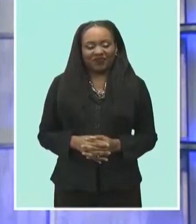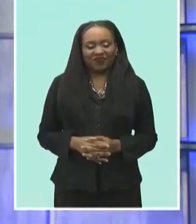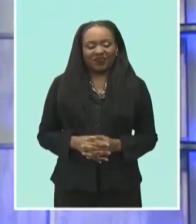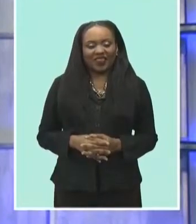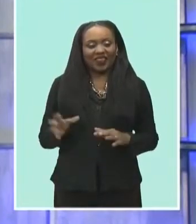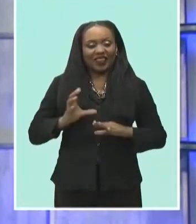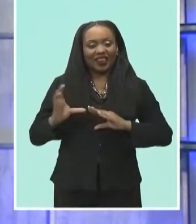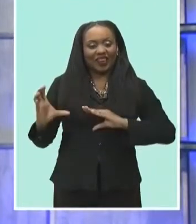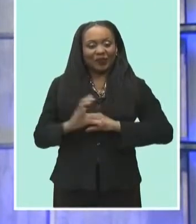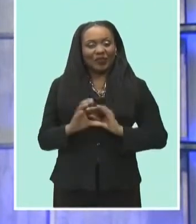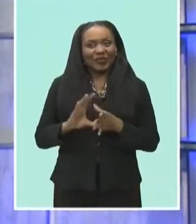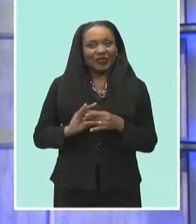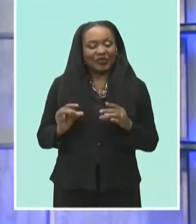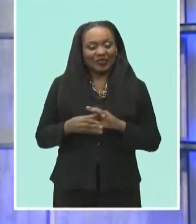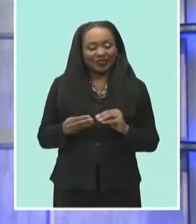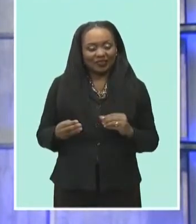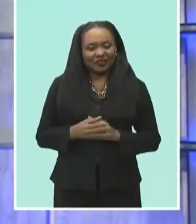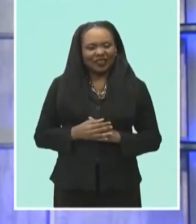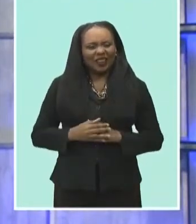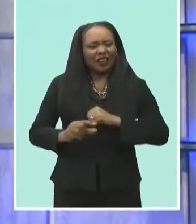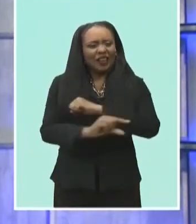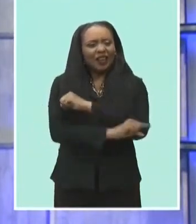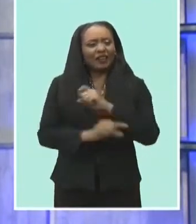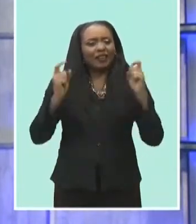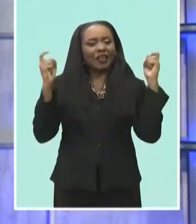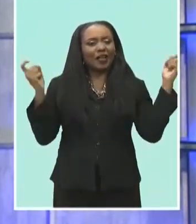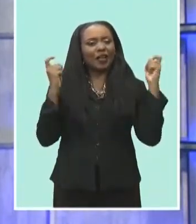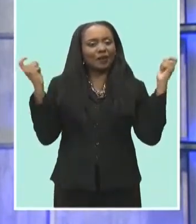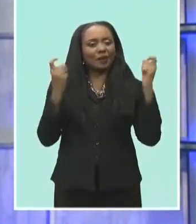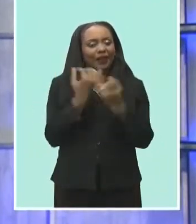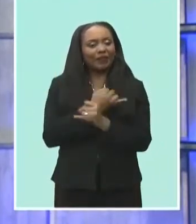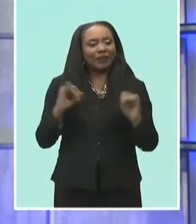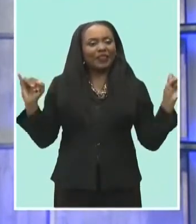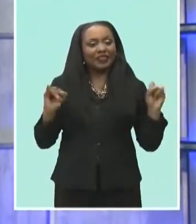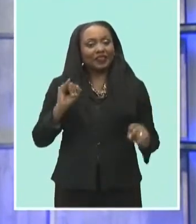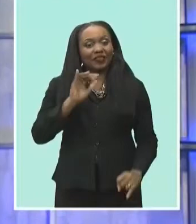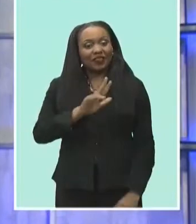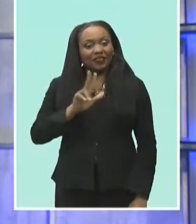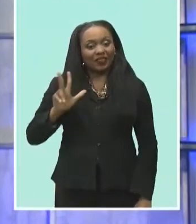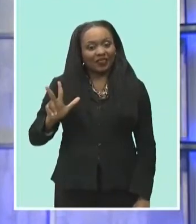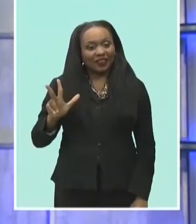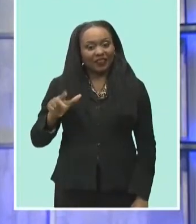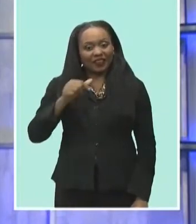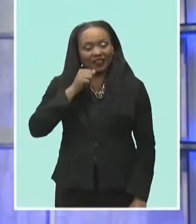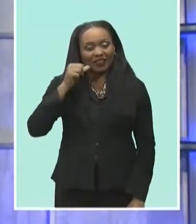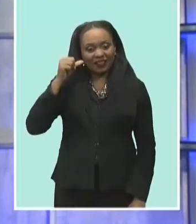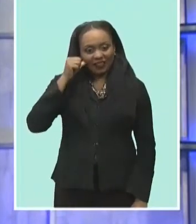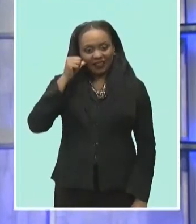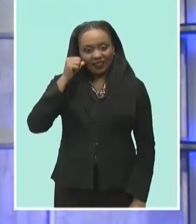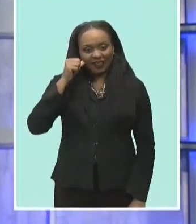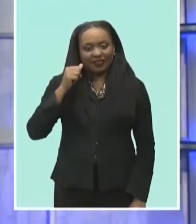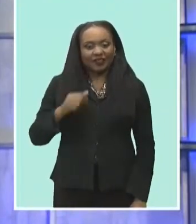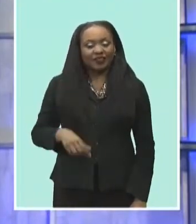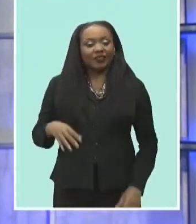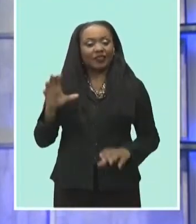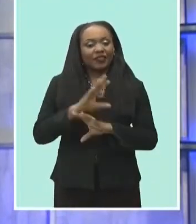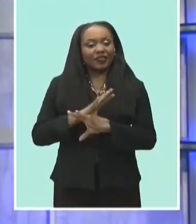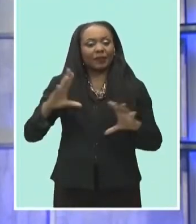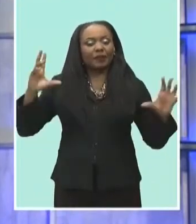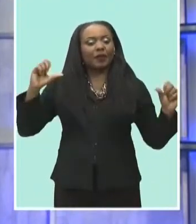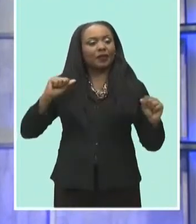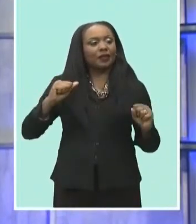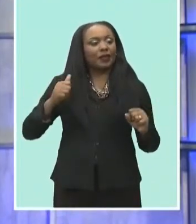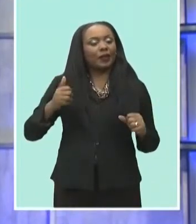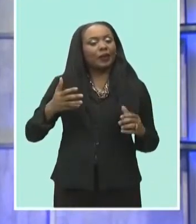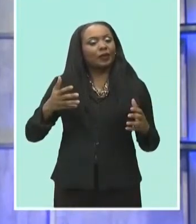Regional stories now, and Guyana celebrated its 53rd anniversary of political independence yesterday. In his message to mark the day,